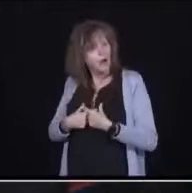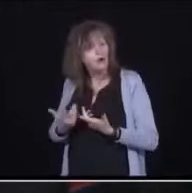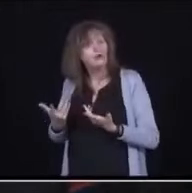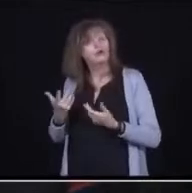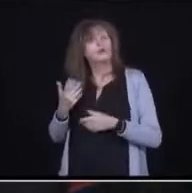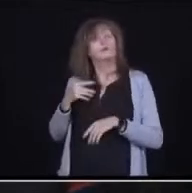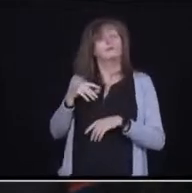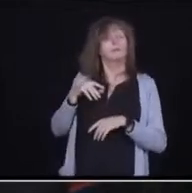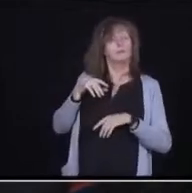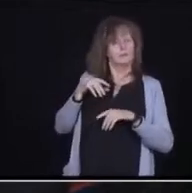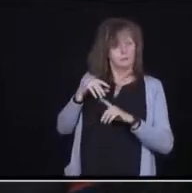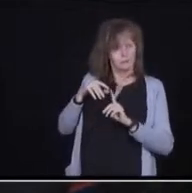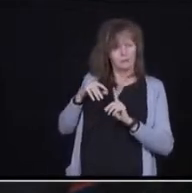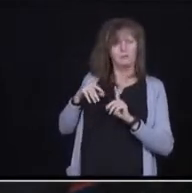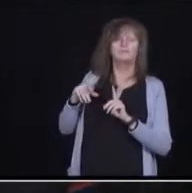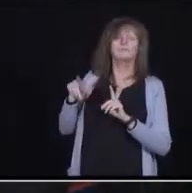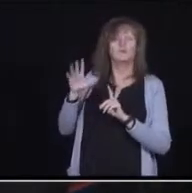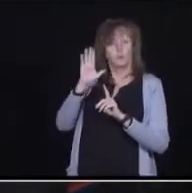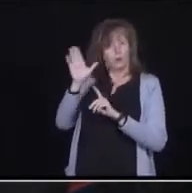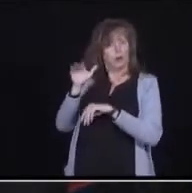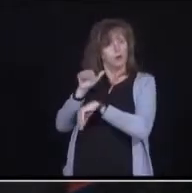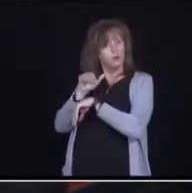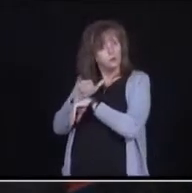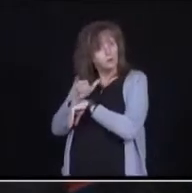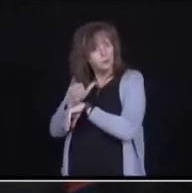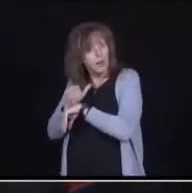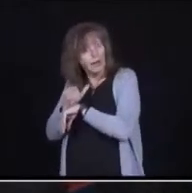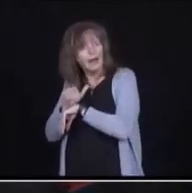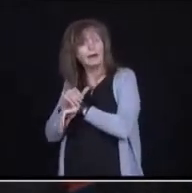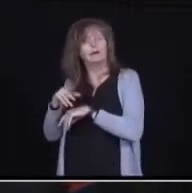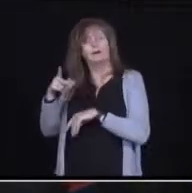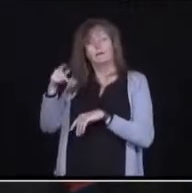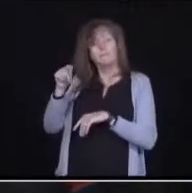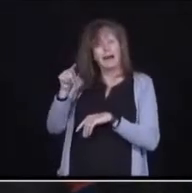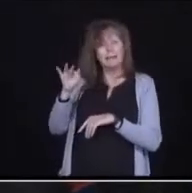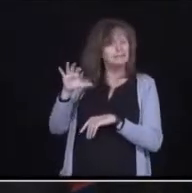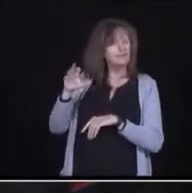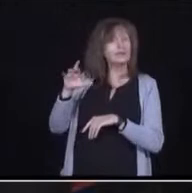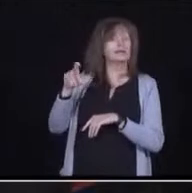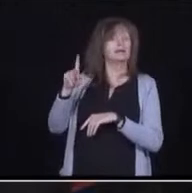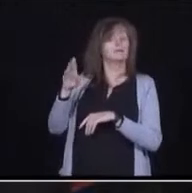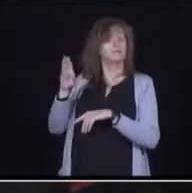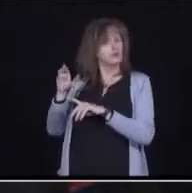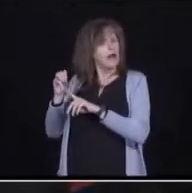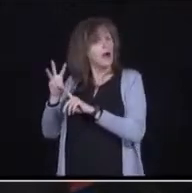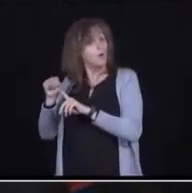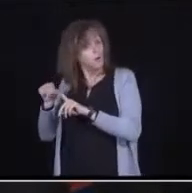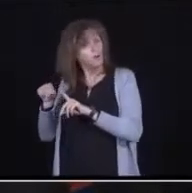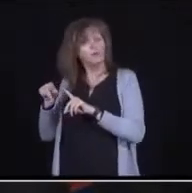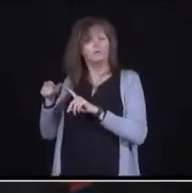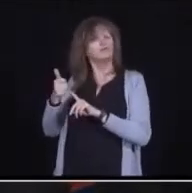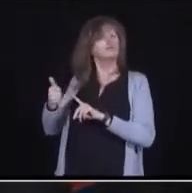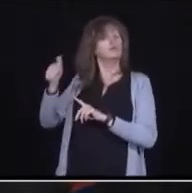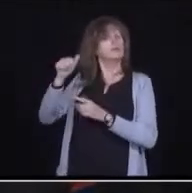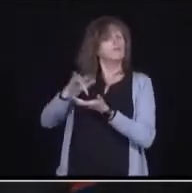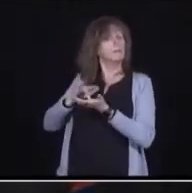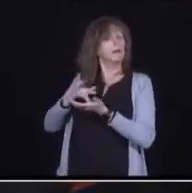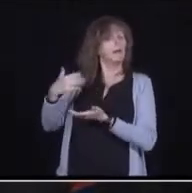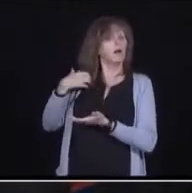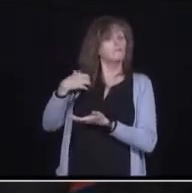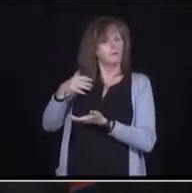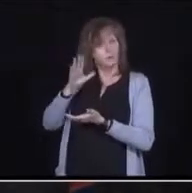met Patrick Brown the other night, along with the chief medical officer, and I just got off the phone again, talked to him frequently, Mayor